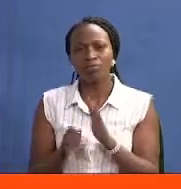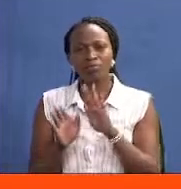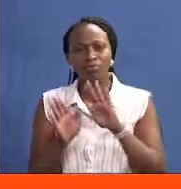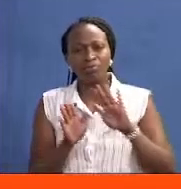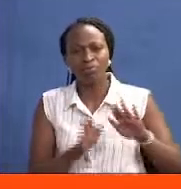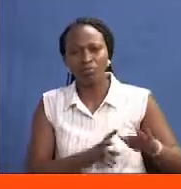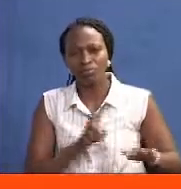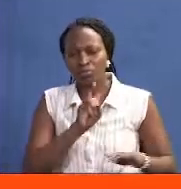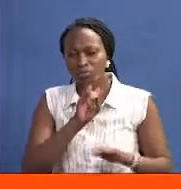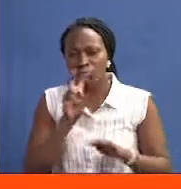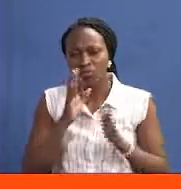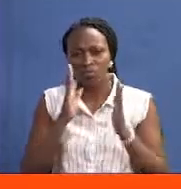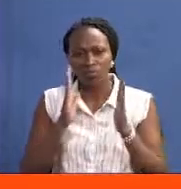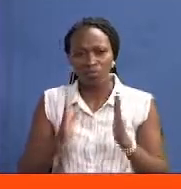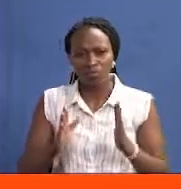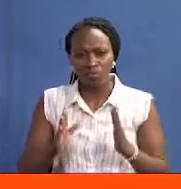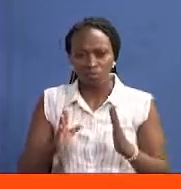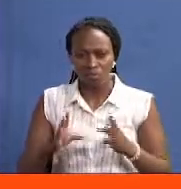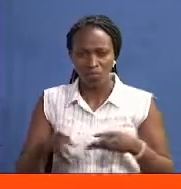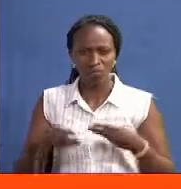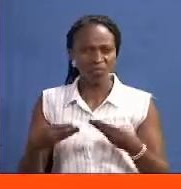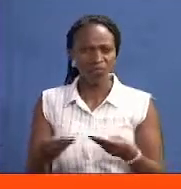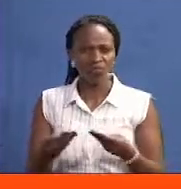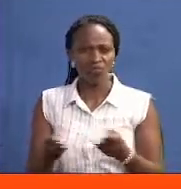to, you know, to follow up on issues.